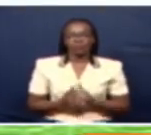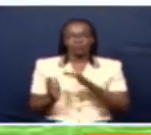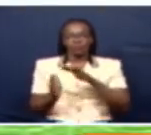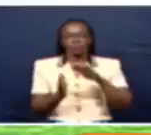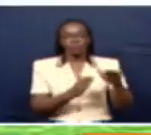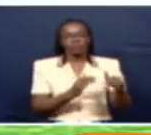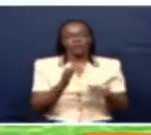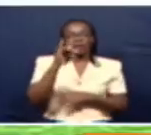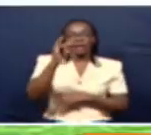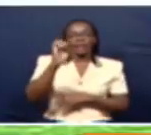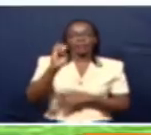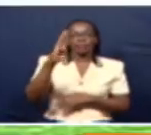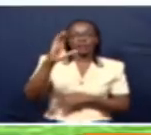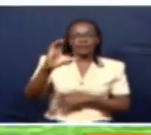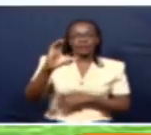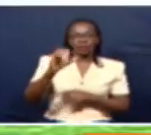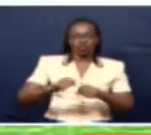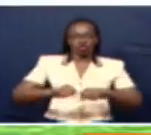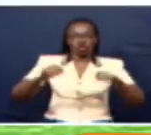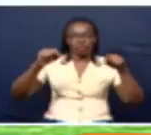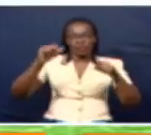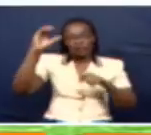IEBC Chairman Wafula Chebukati says the commission is